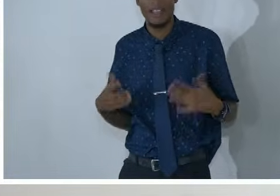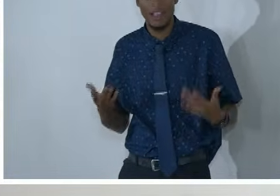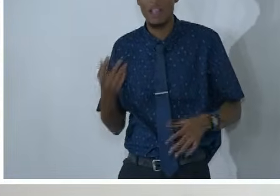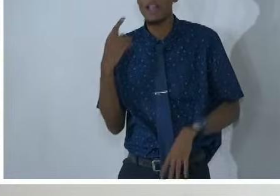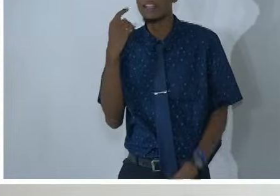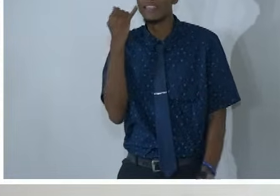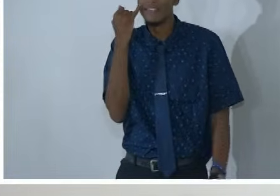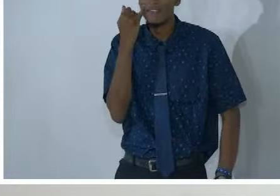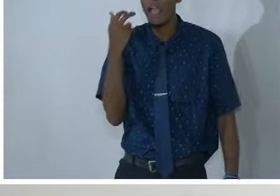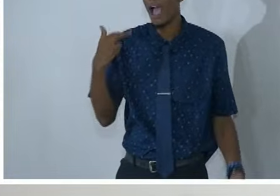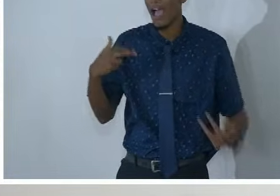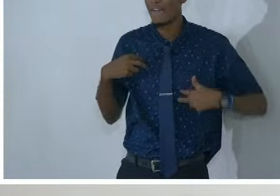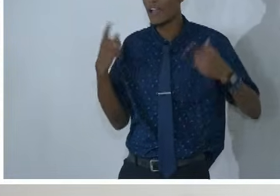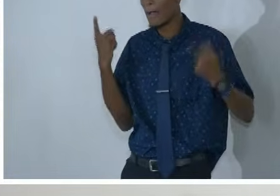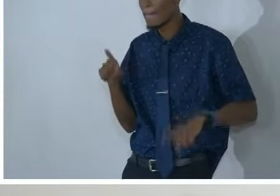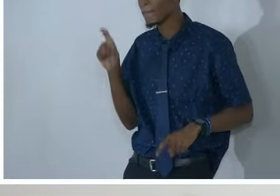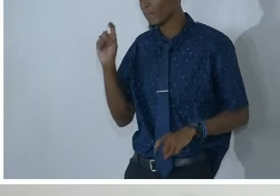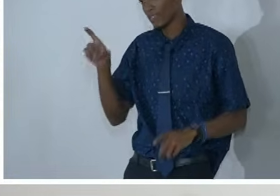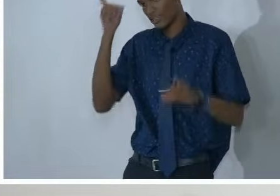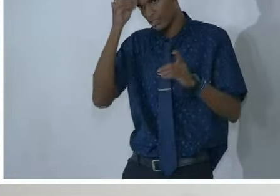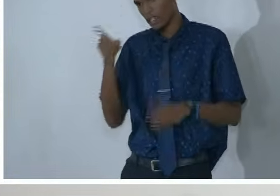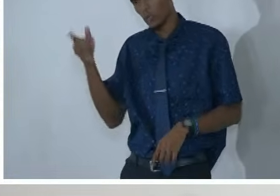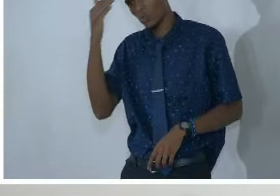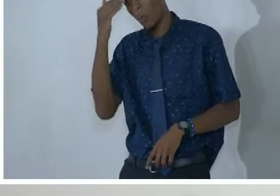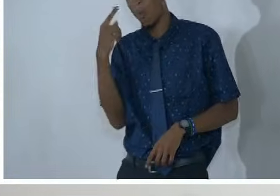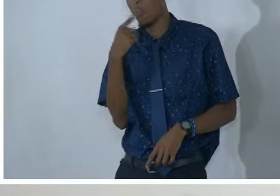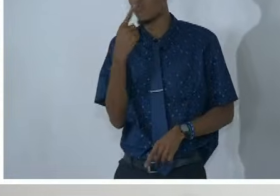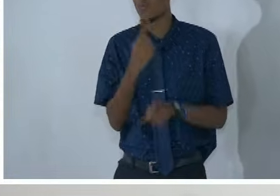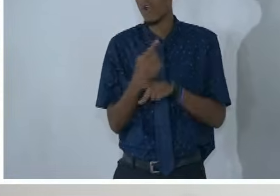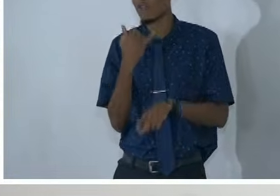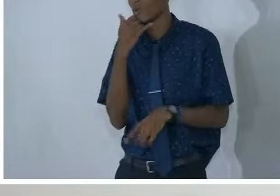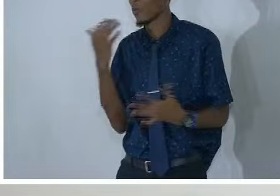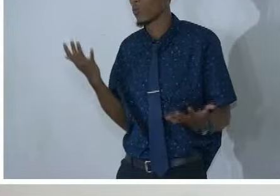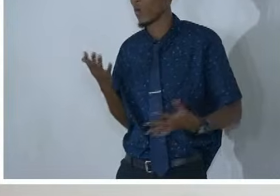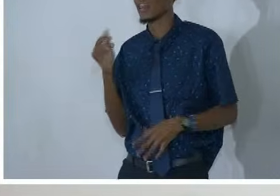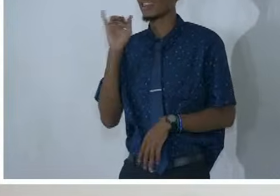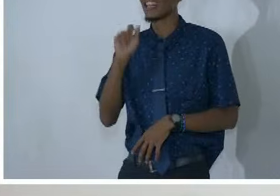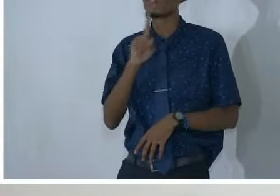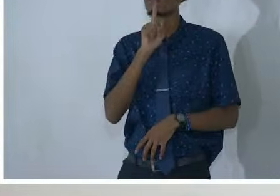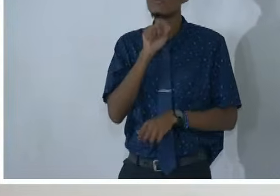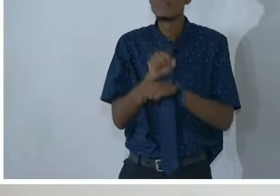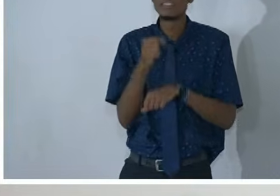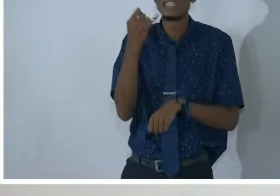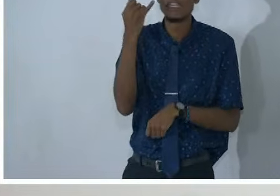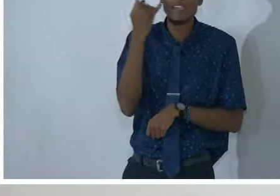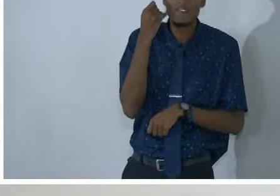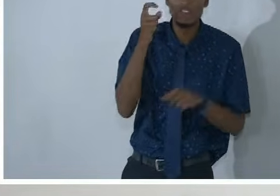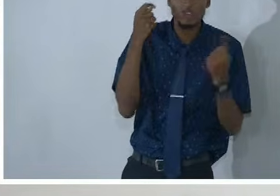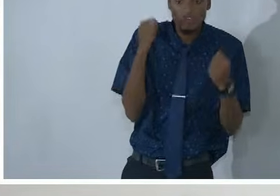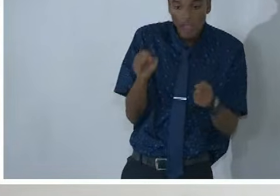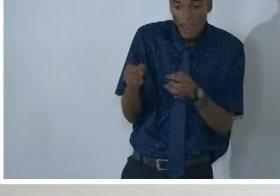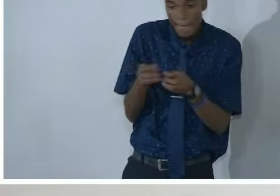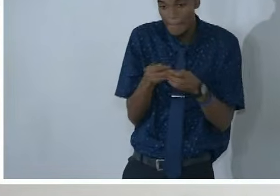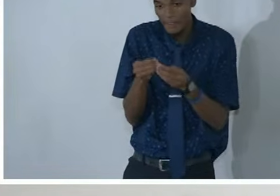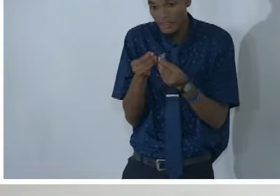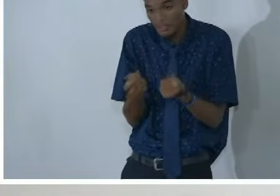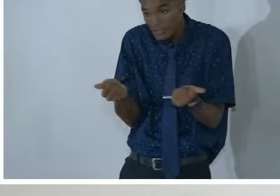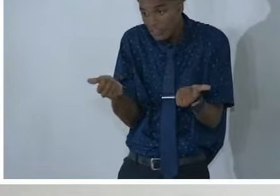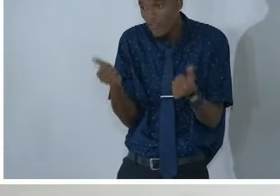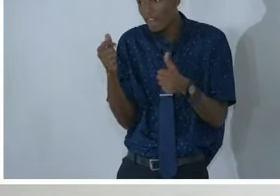an arbitration you can't get along, you ask that the parties really try mediation before